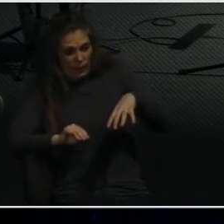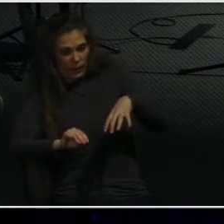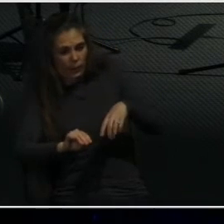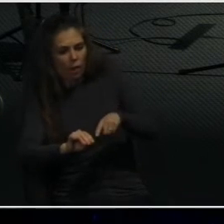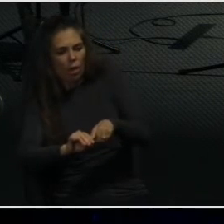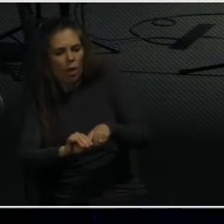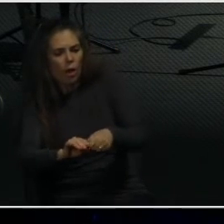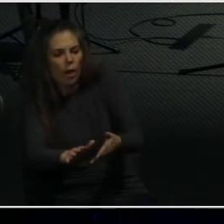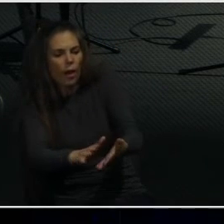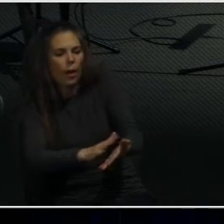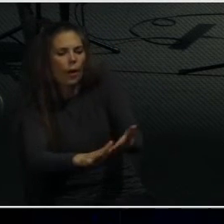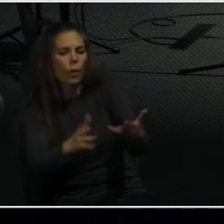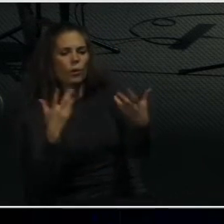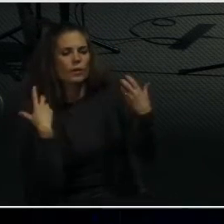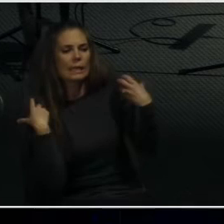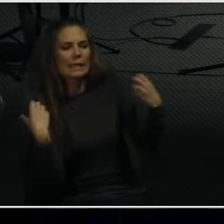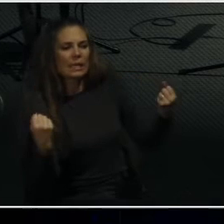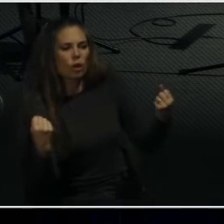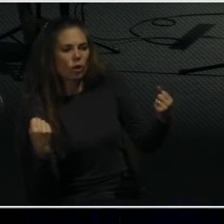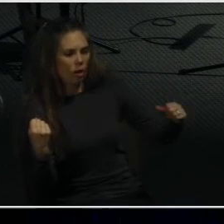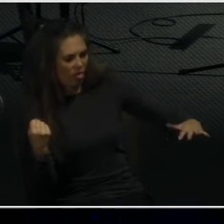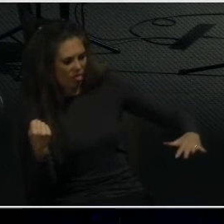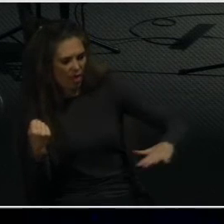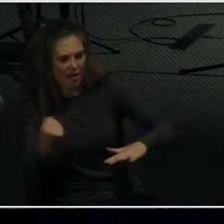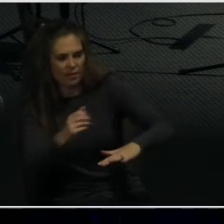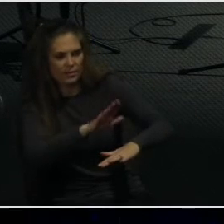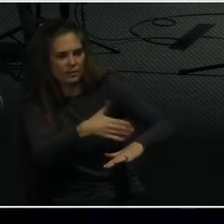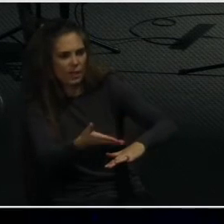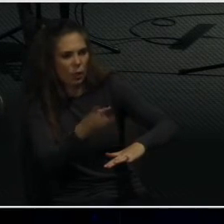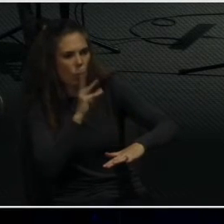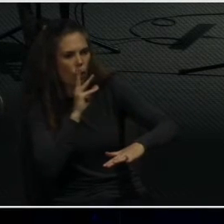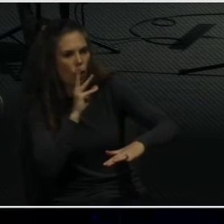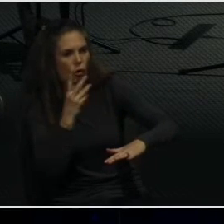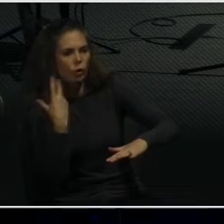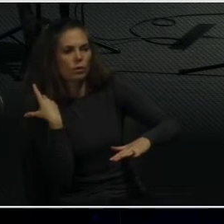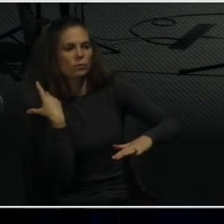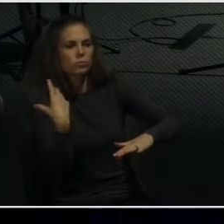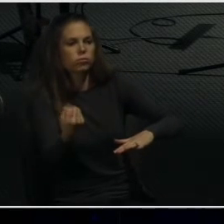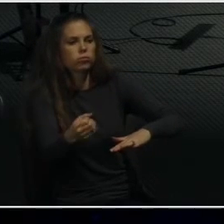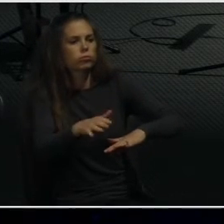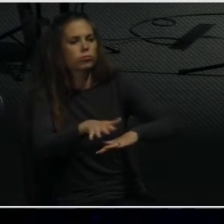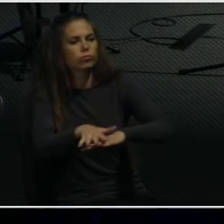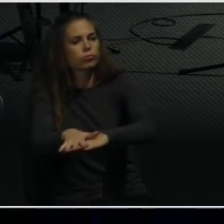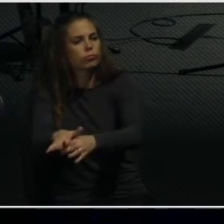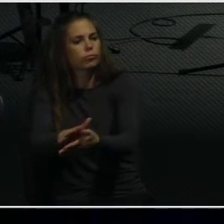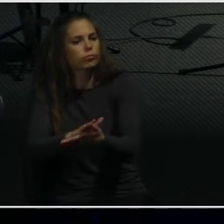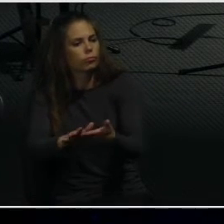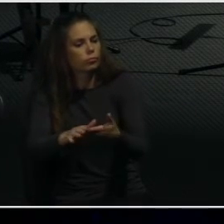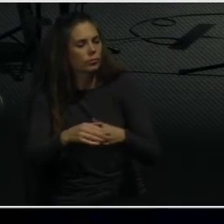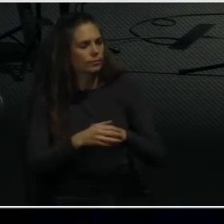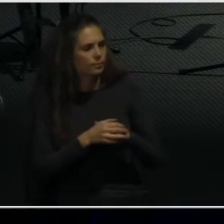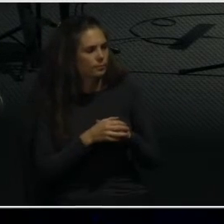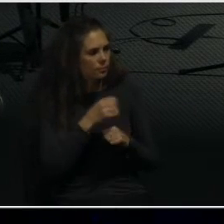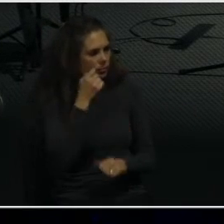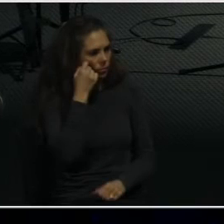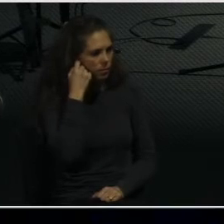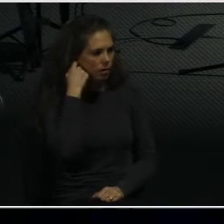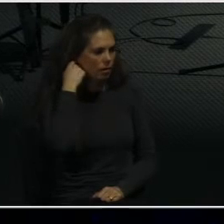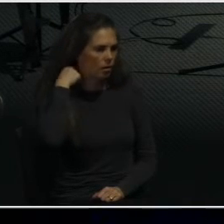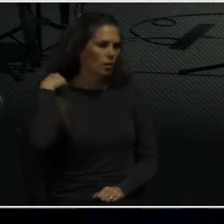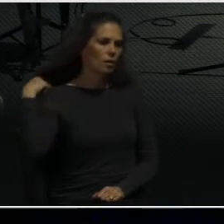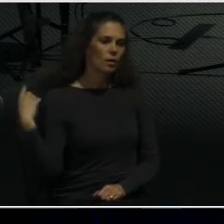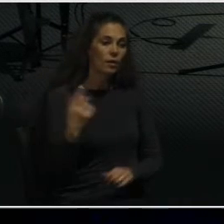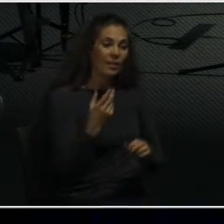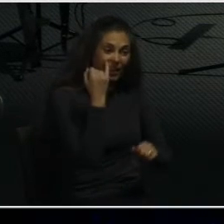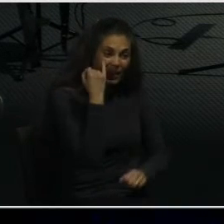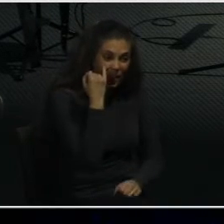And what happens when something or someone sick is restored to health? What happens when